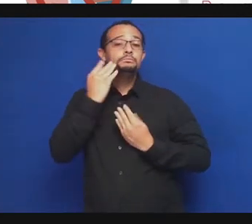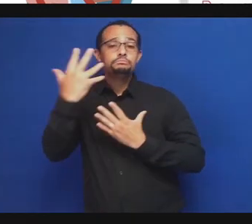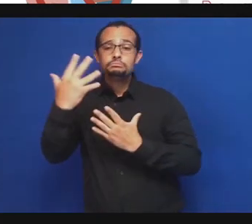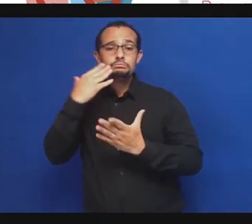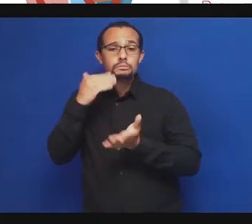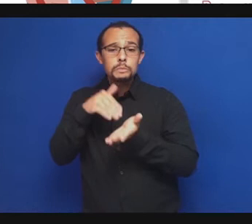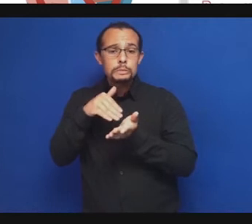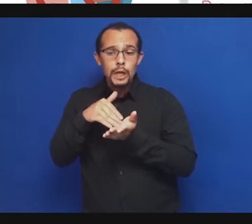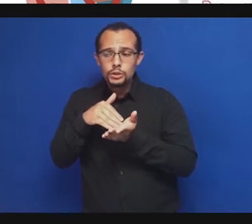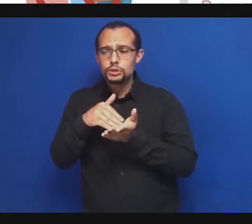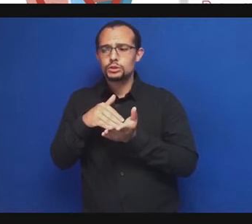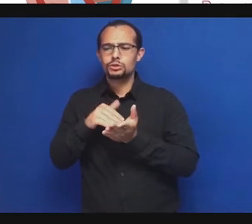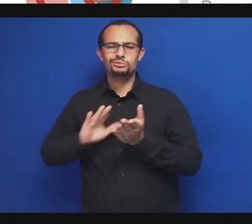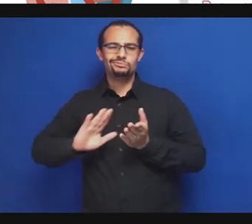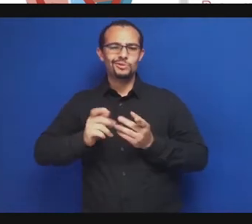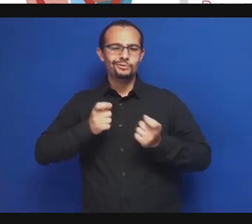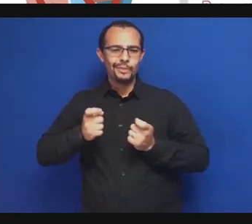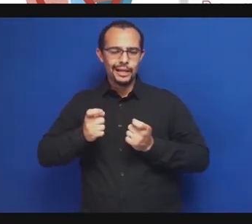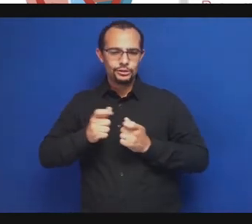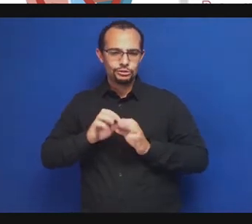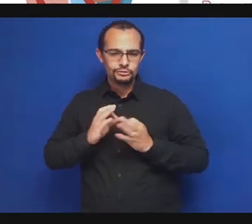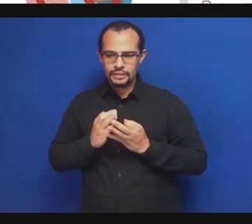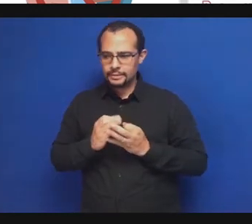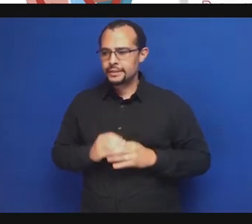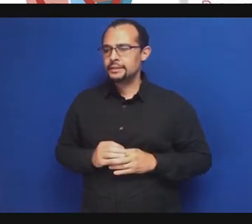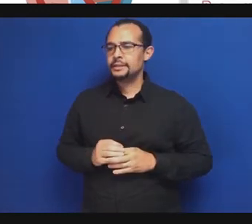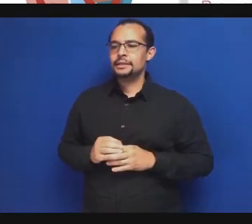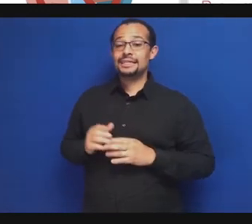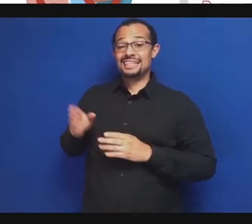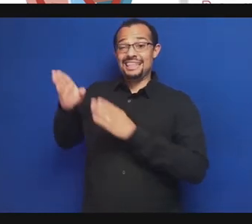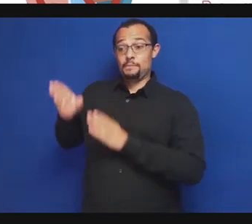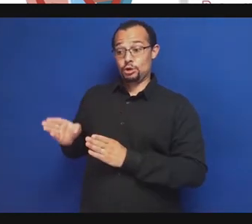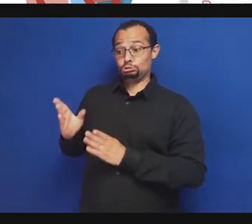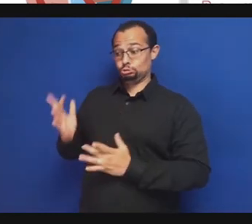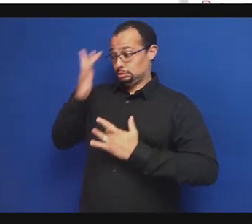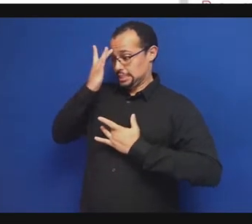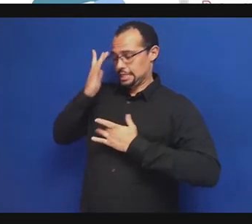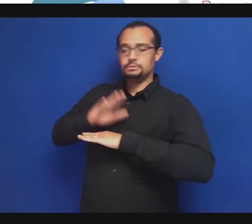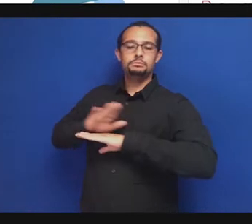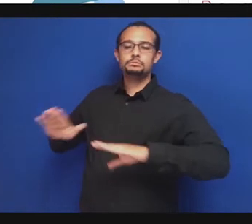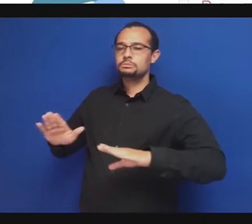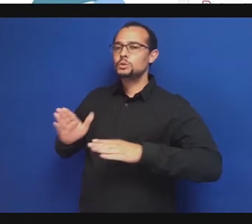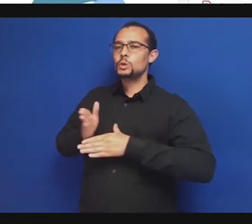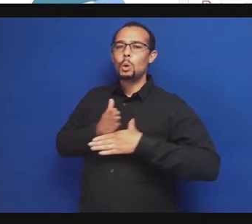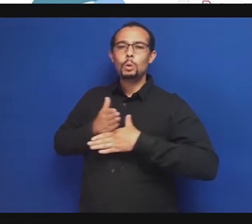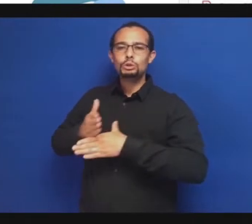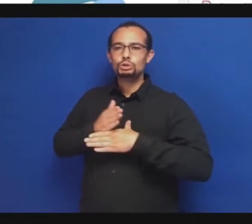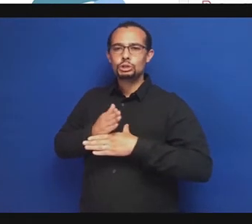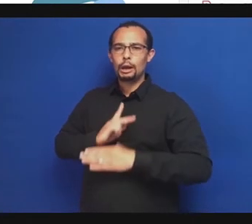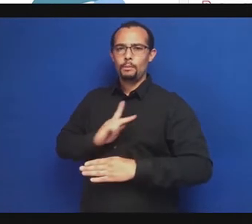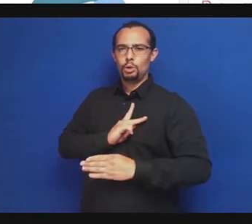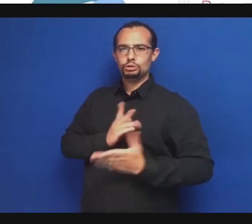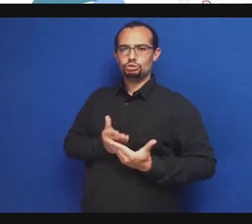that may be ill. They should have their own items that you're utilizing to feed them and care for them as well. Keeping